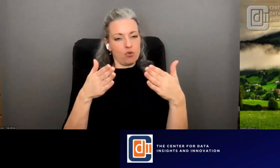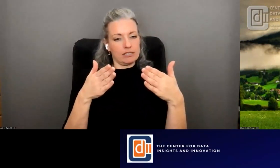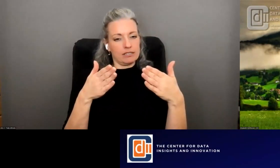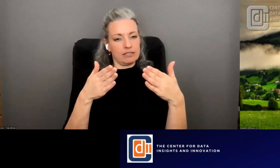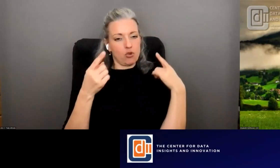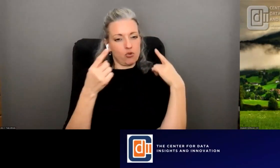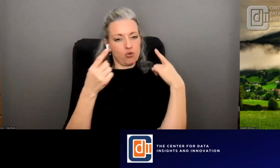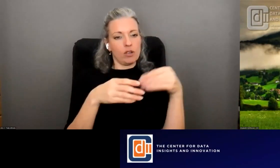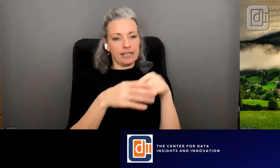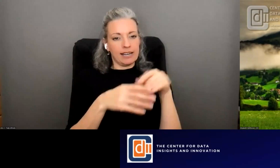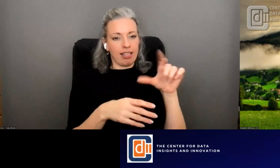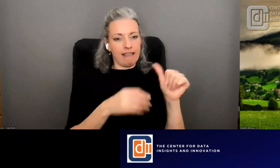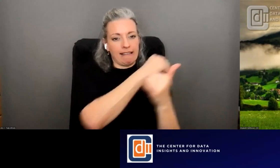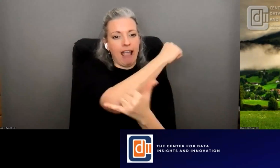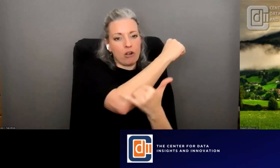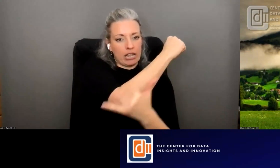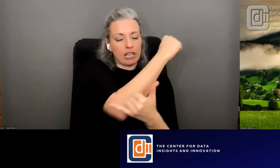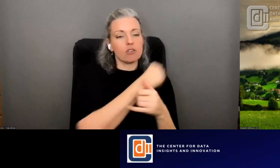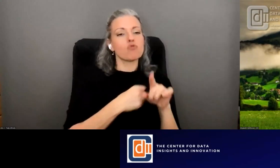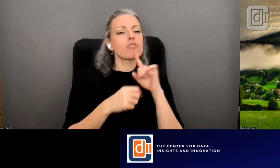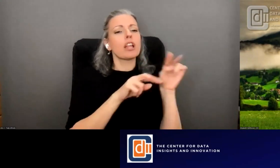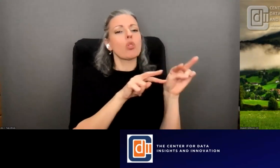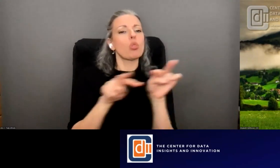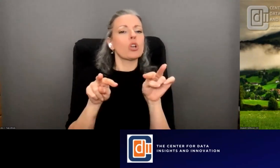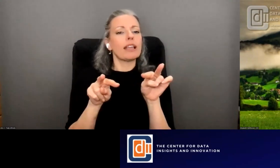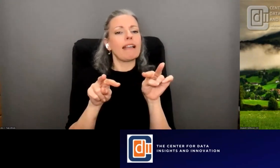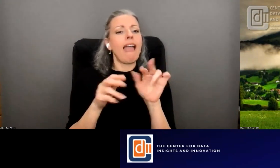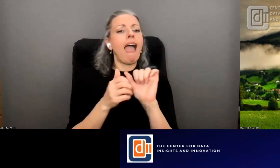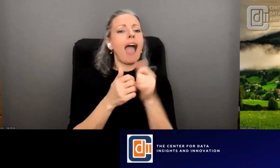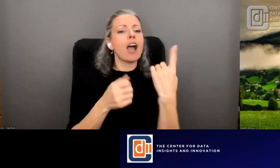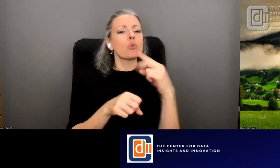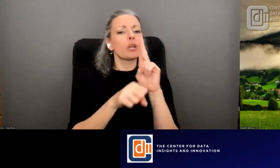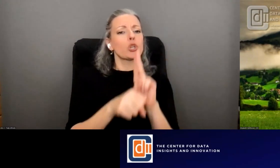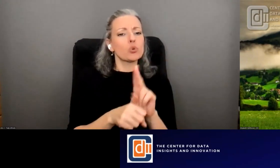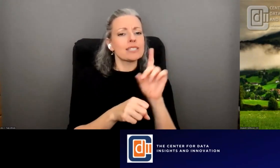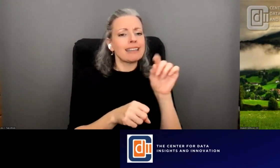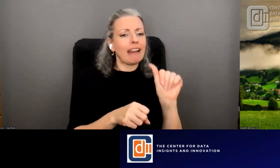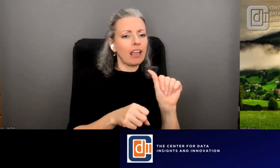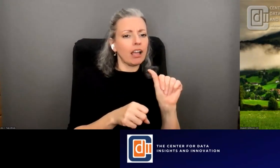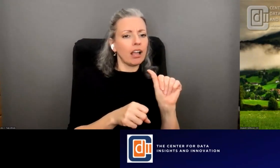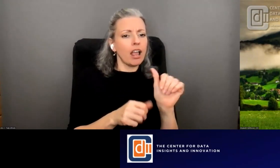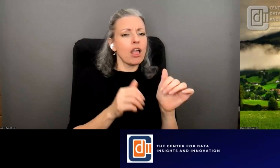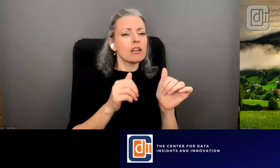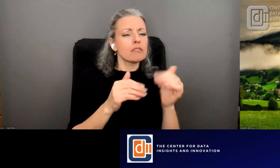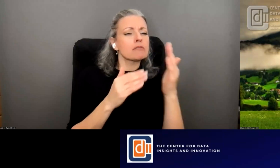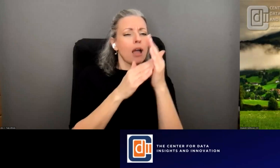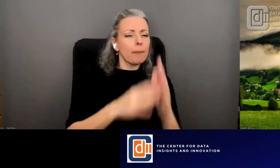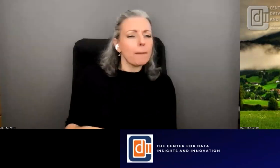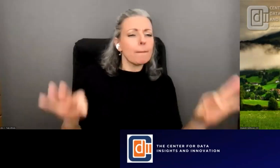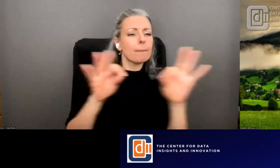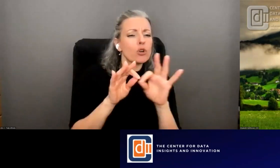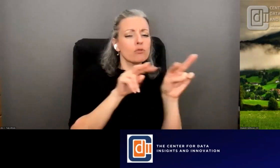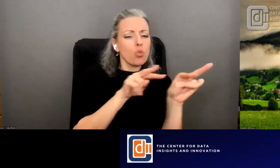County, really looking at how do we use data and what's the most critical data that we need to be